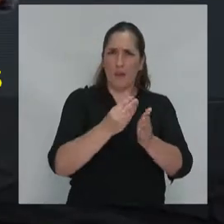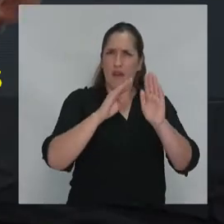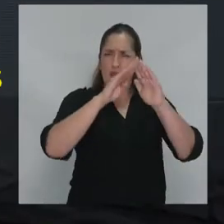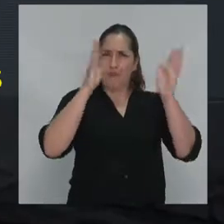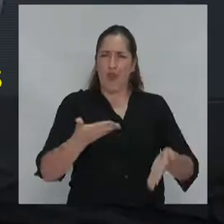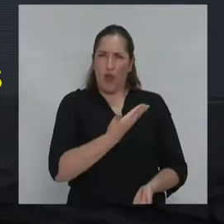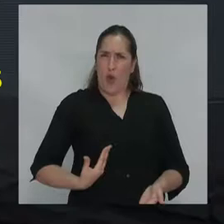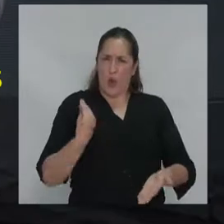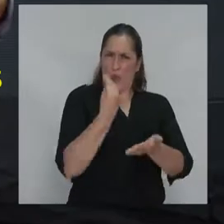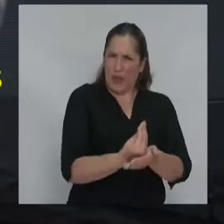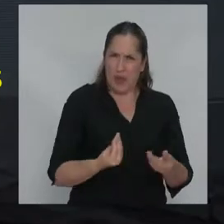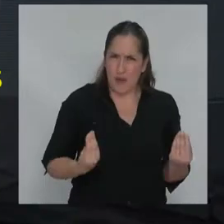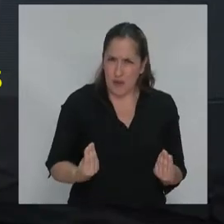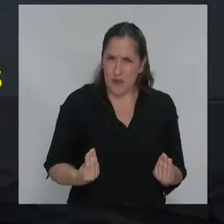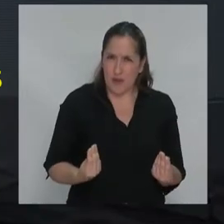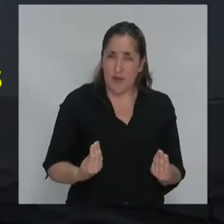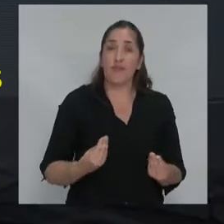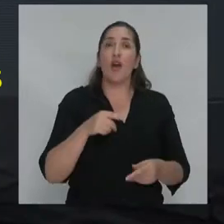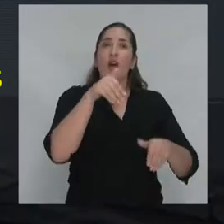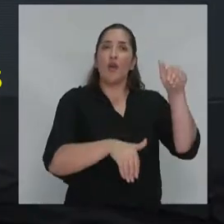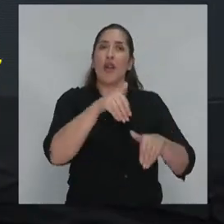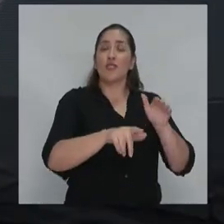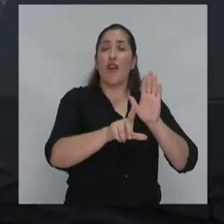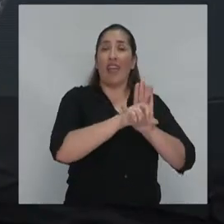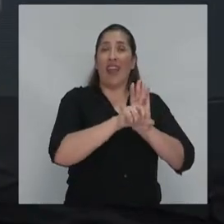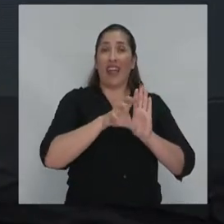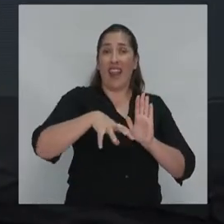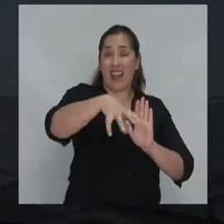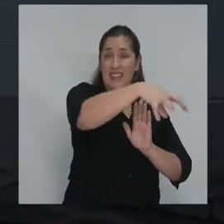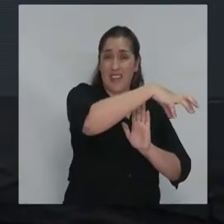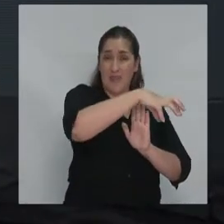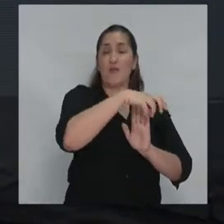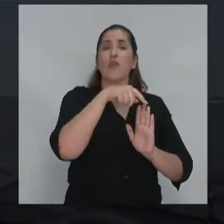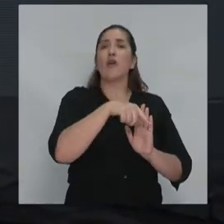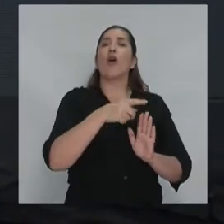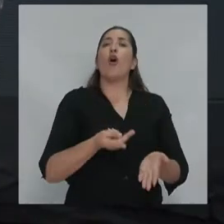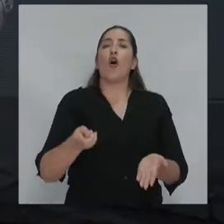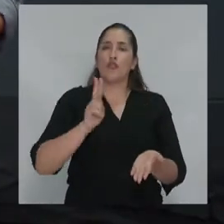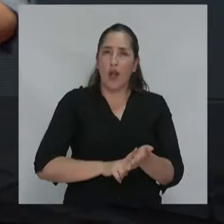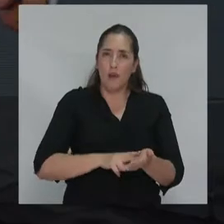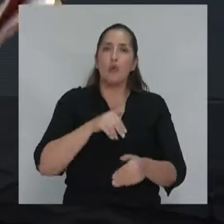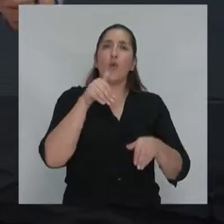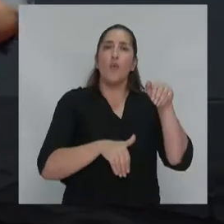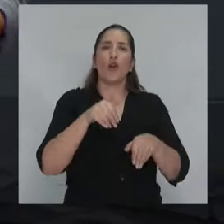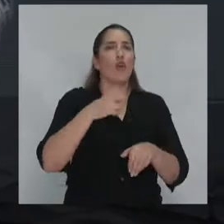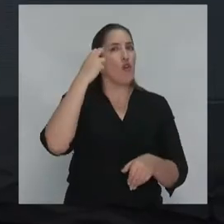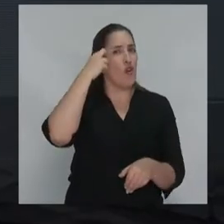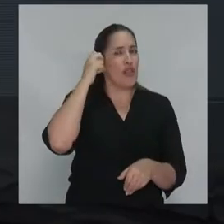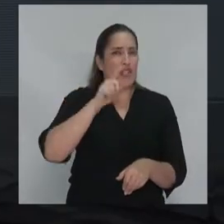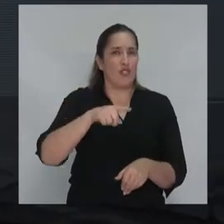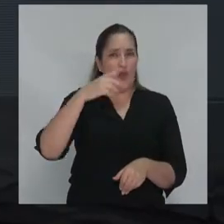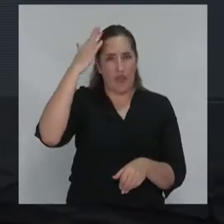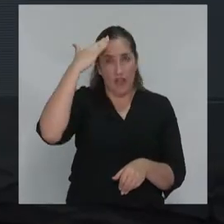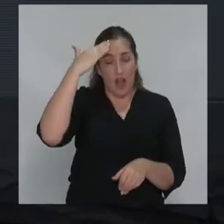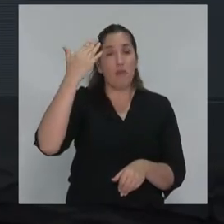people voted against Trump's Congress. The total majority was more than 2 million. There now is a majority against